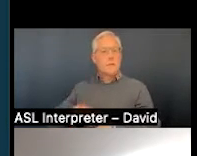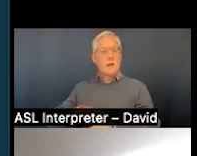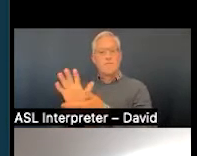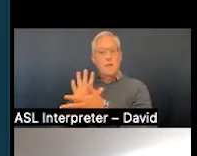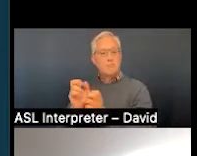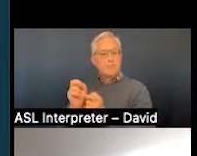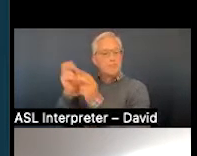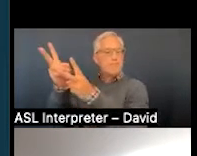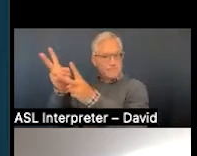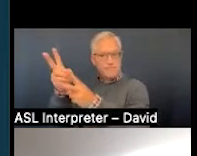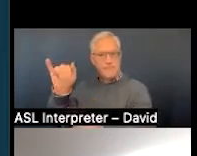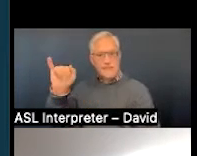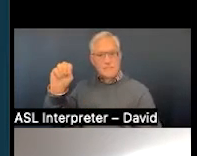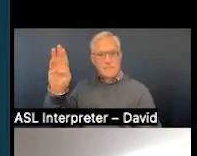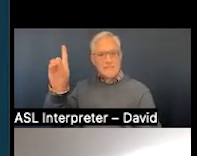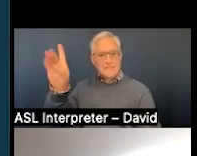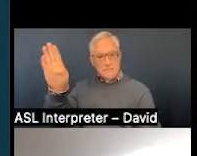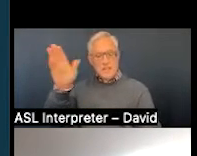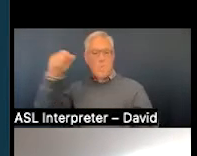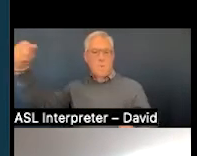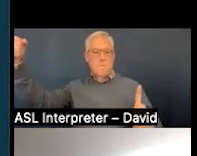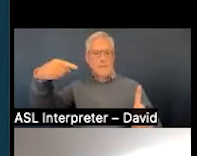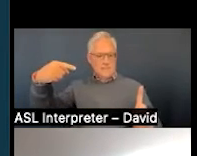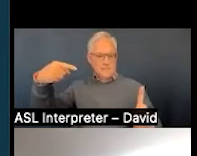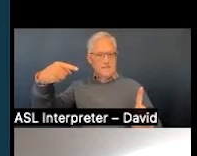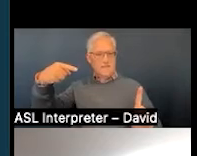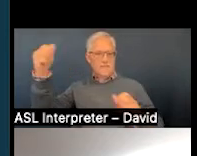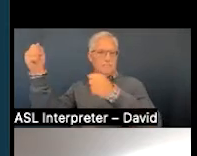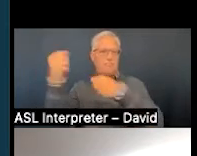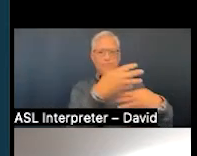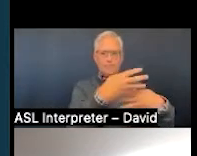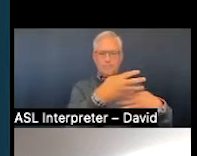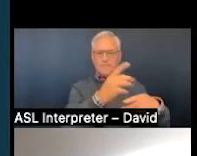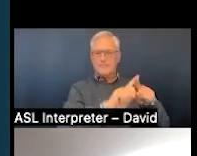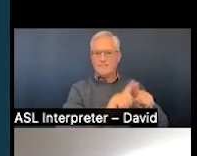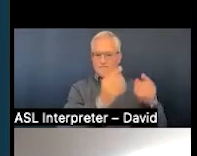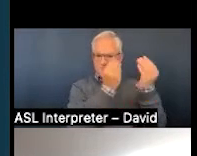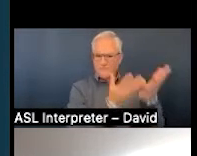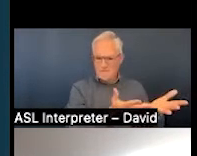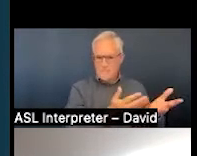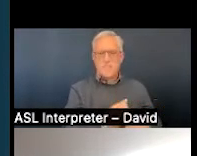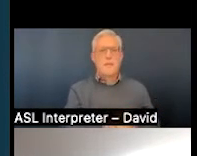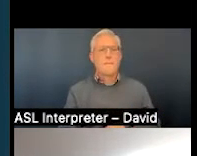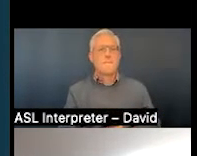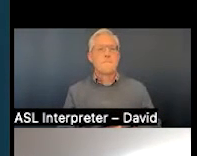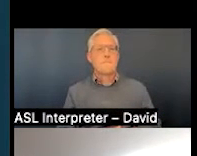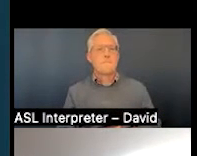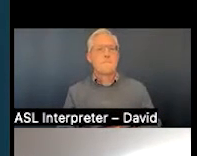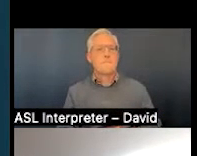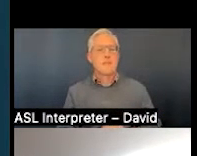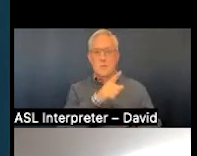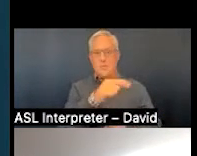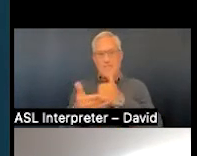of a film is uploaded, it will ping the movie database and auto-populate some of the site based on that. So it basically helps